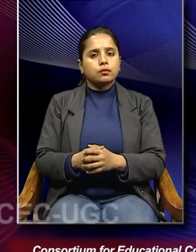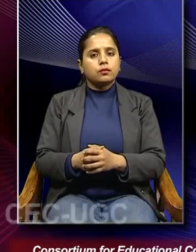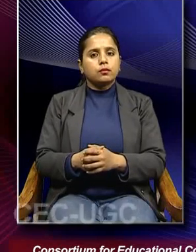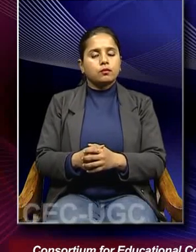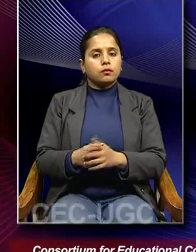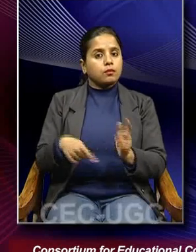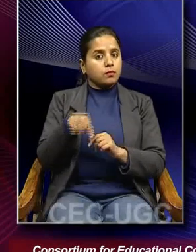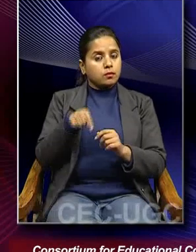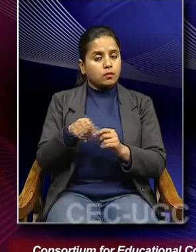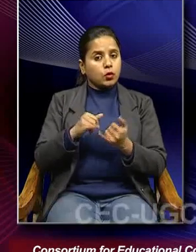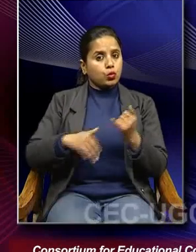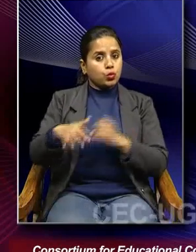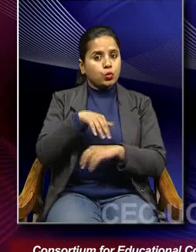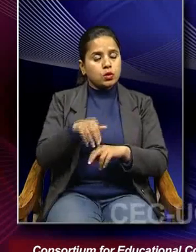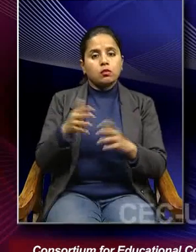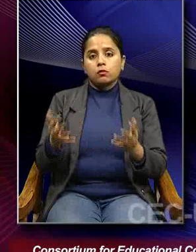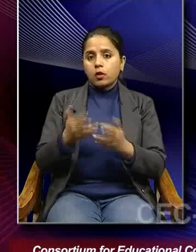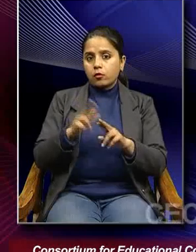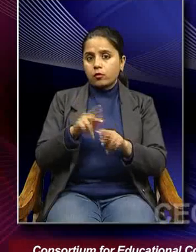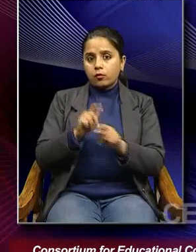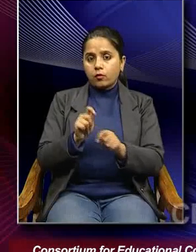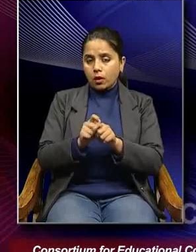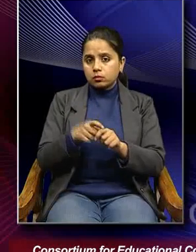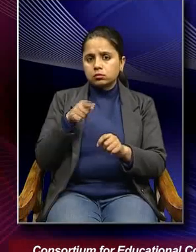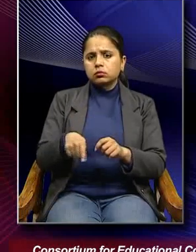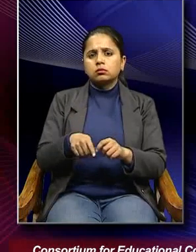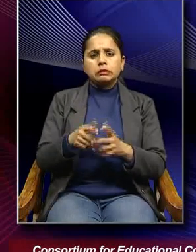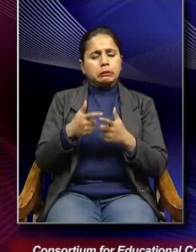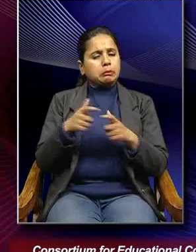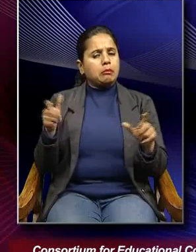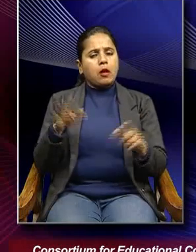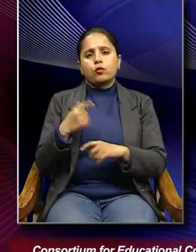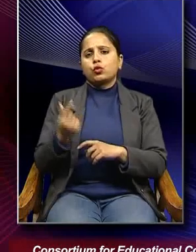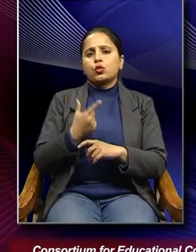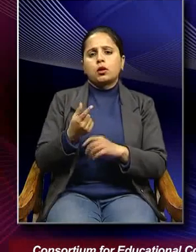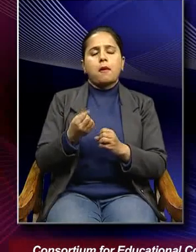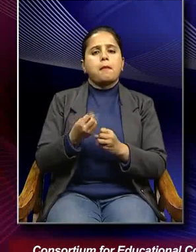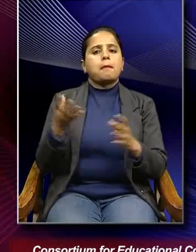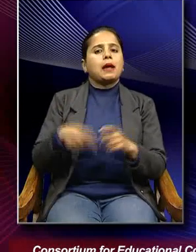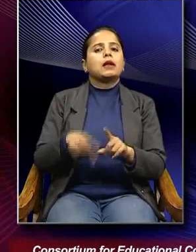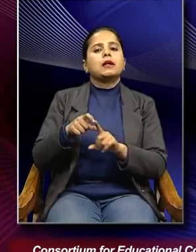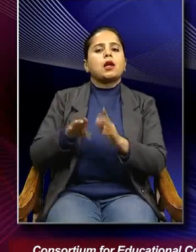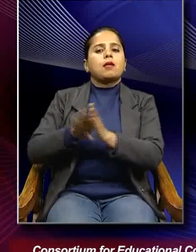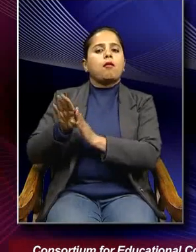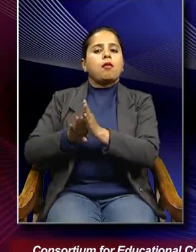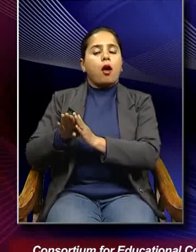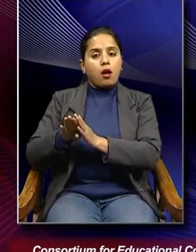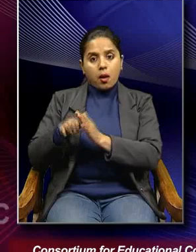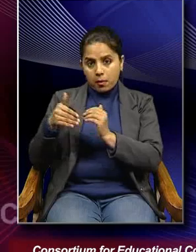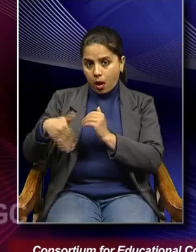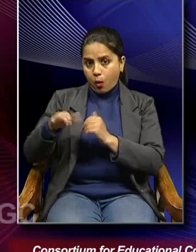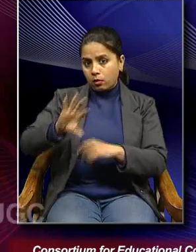this social welfare function is very widely used in most of the developed countries who follow the